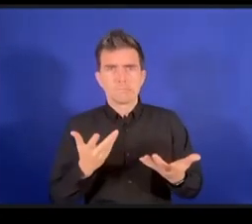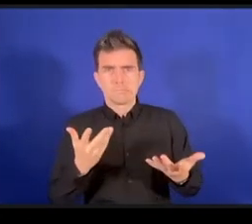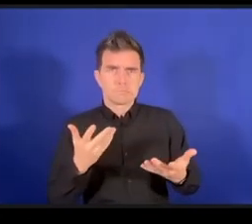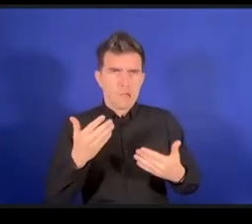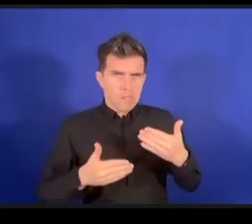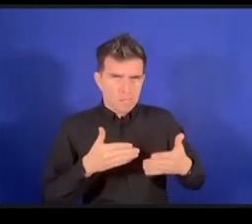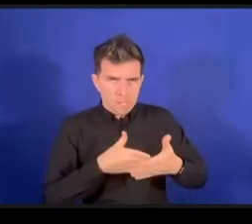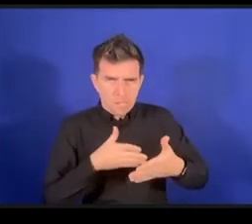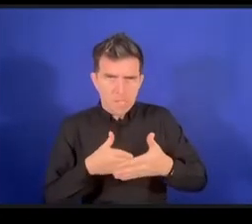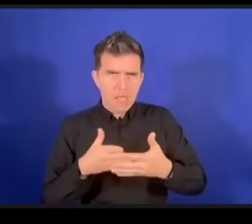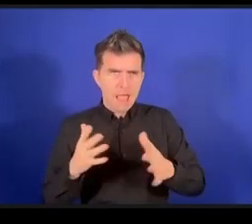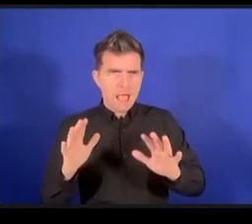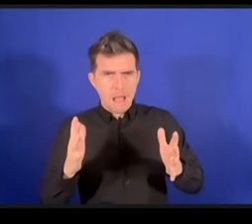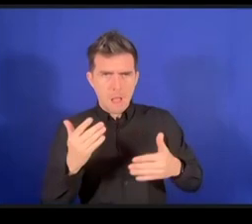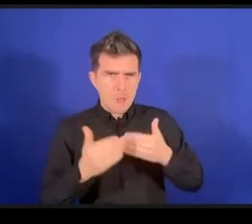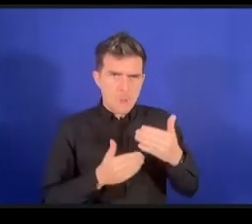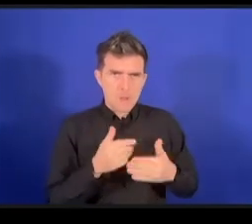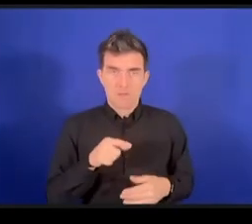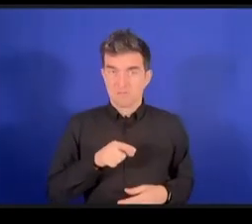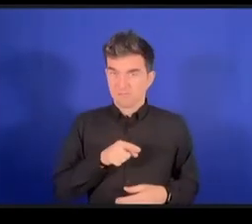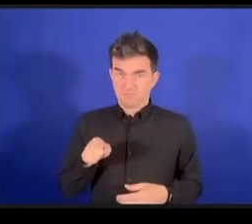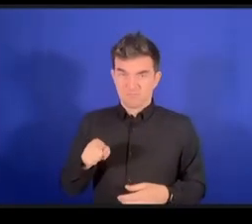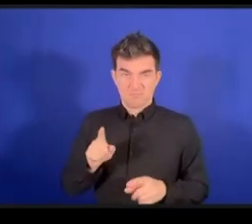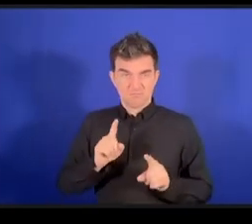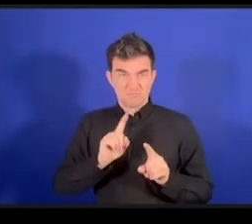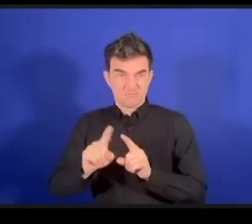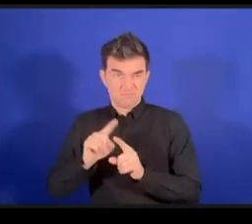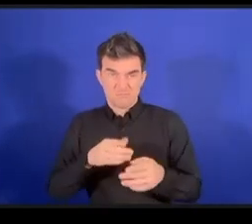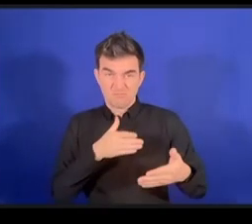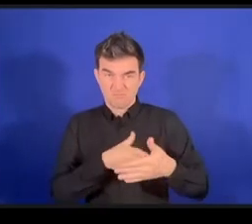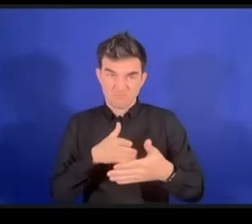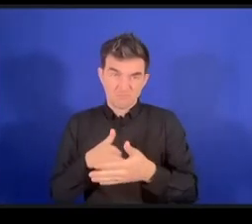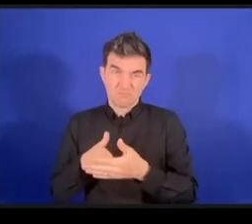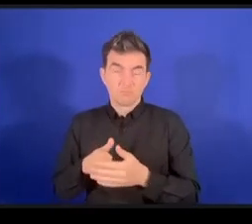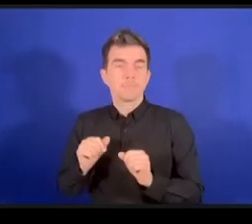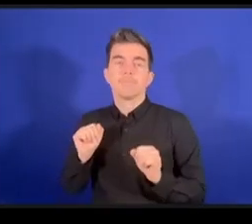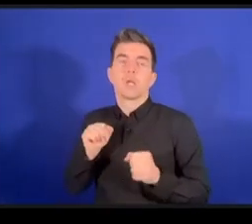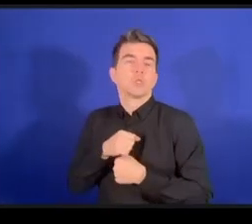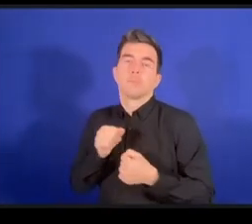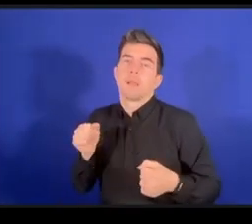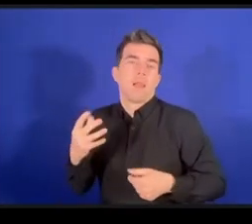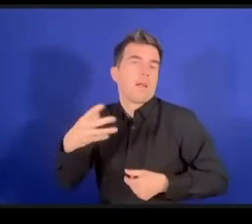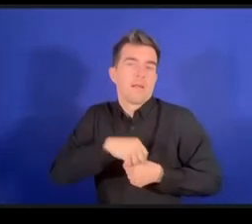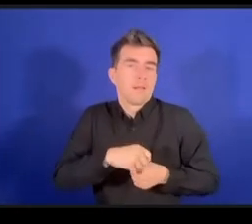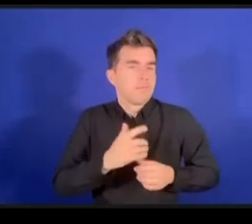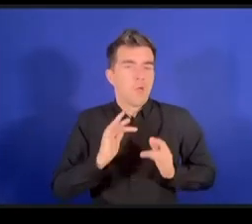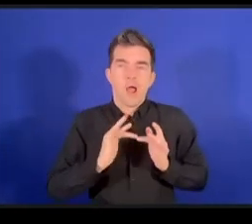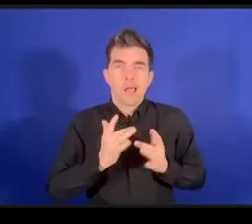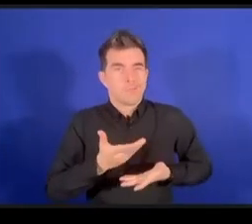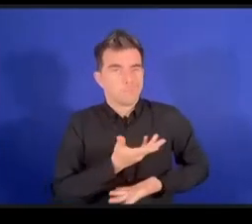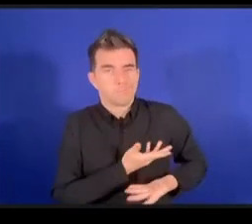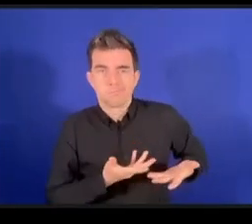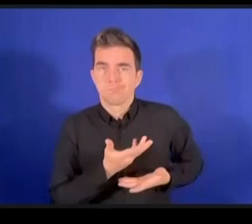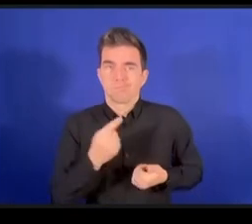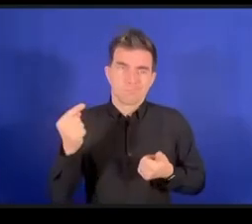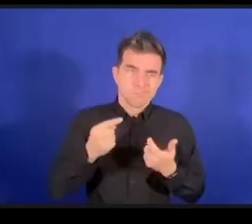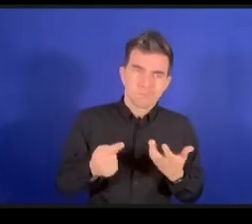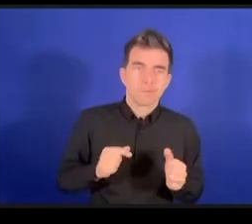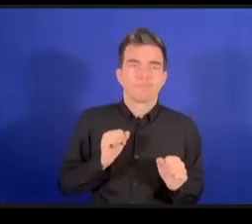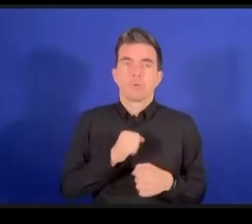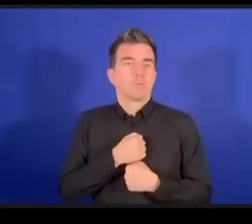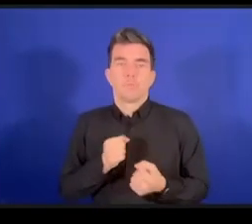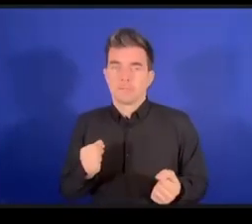to that, they may remain unable to participate in the acceleration of SDGs and other